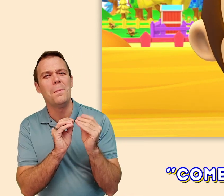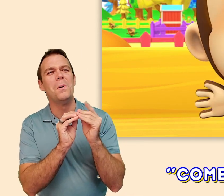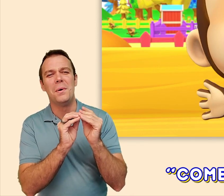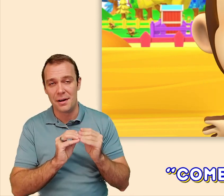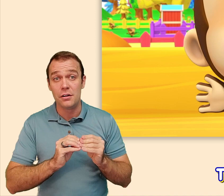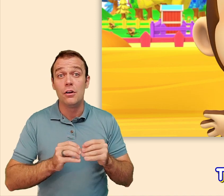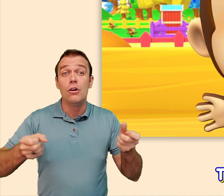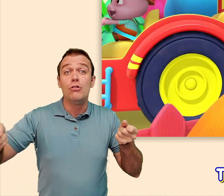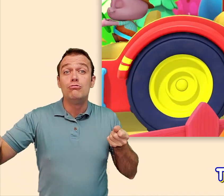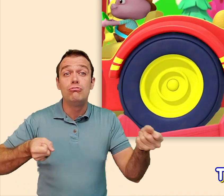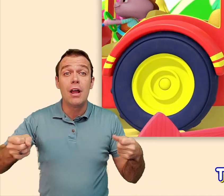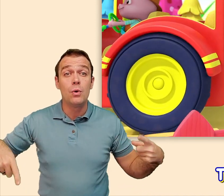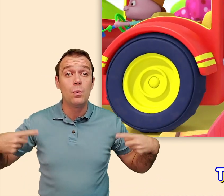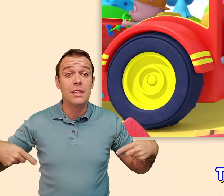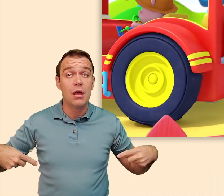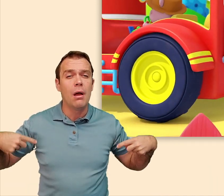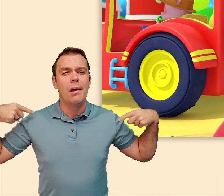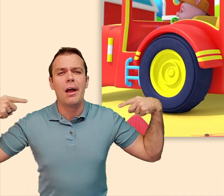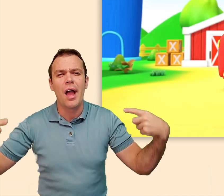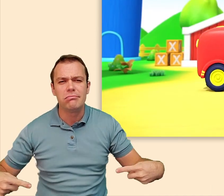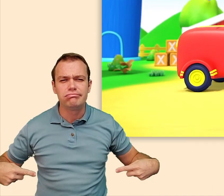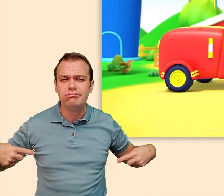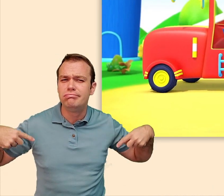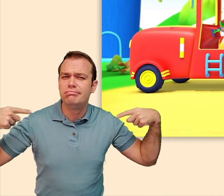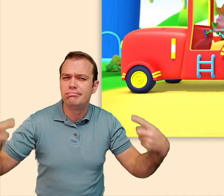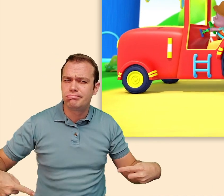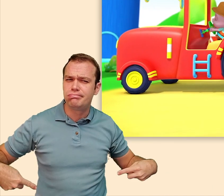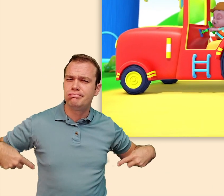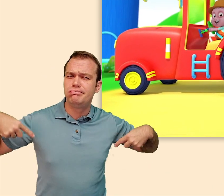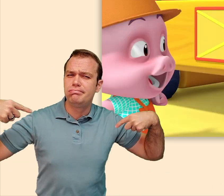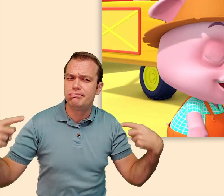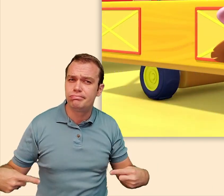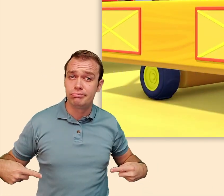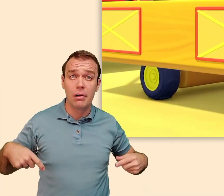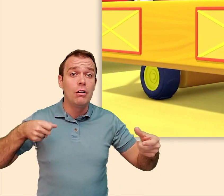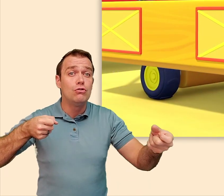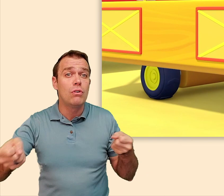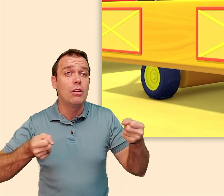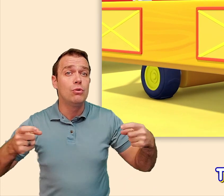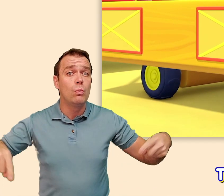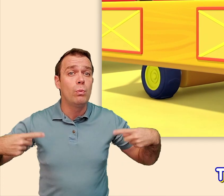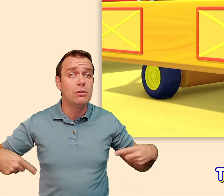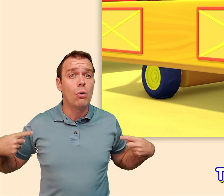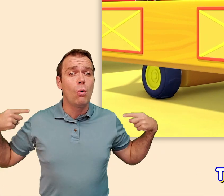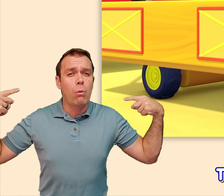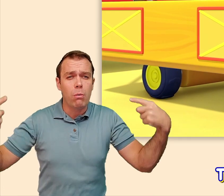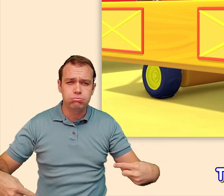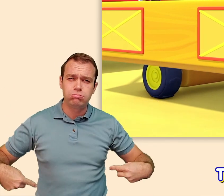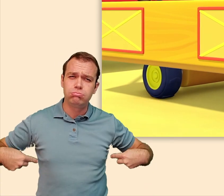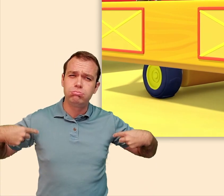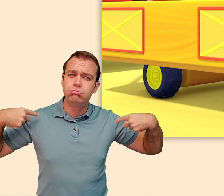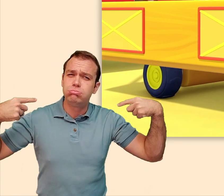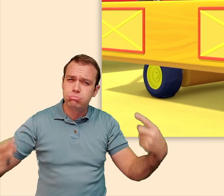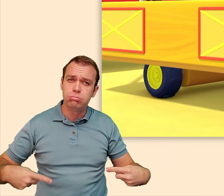more time. The tractor wheels go round and round, round and round, round and round. The tractor wheels